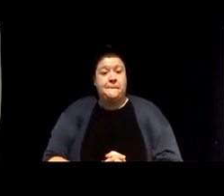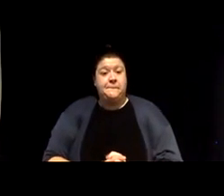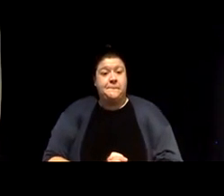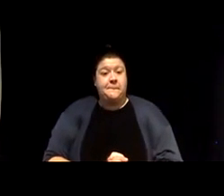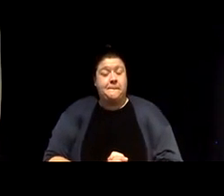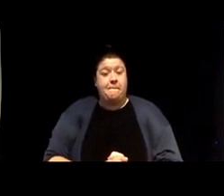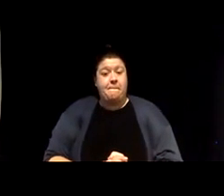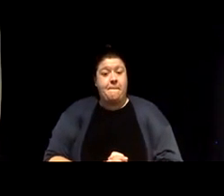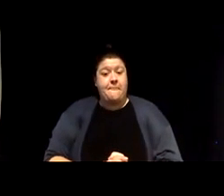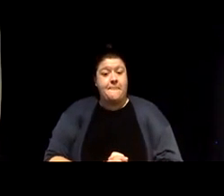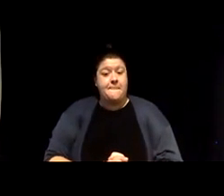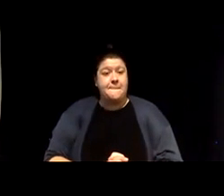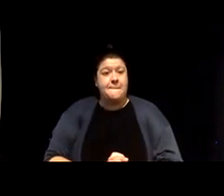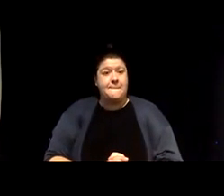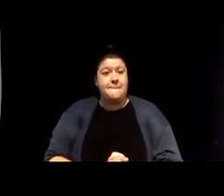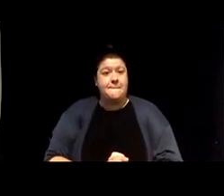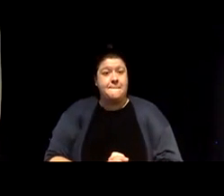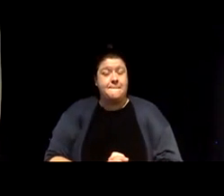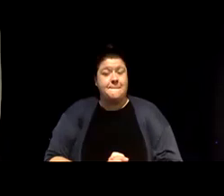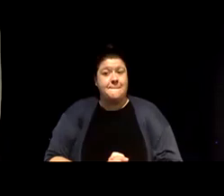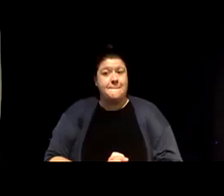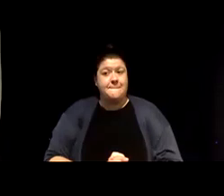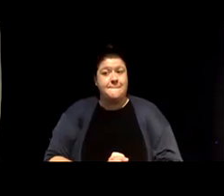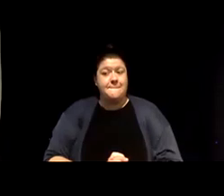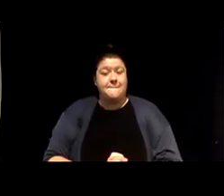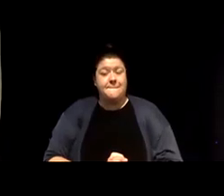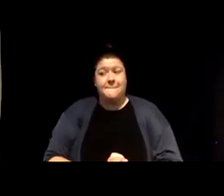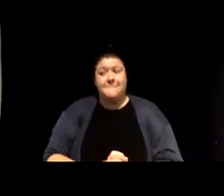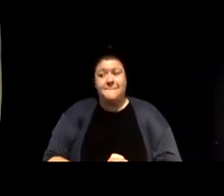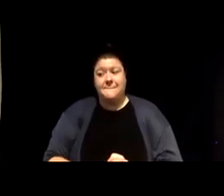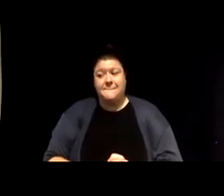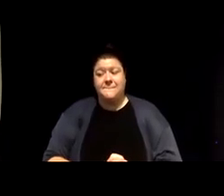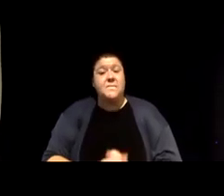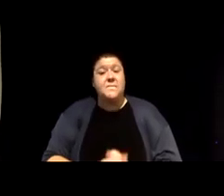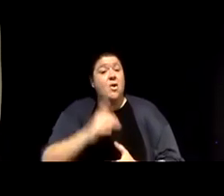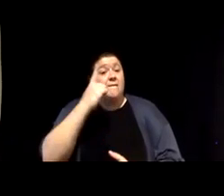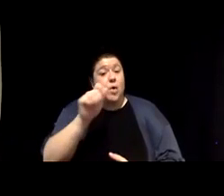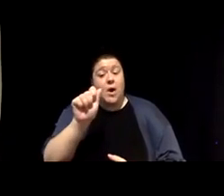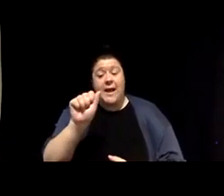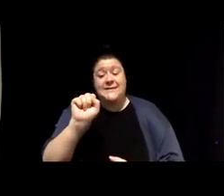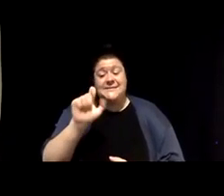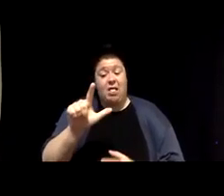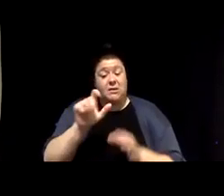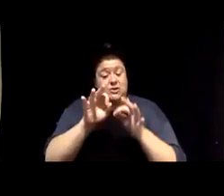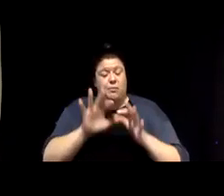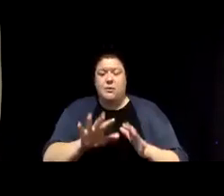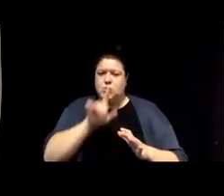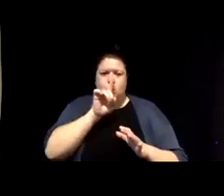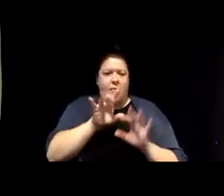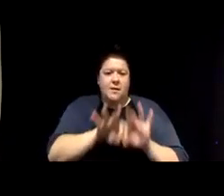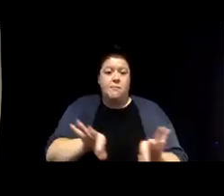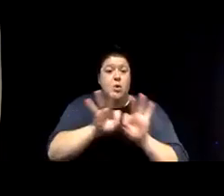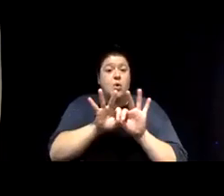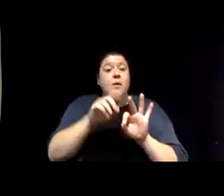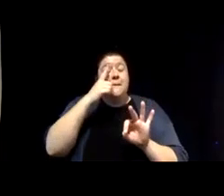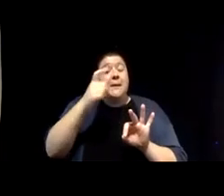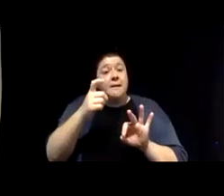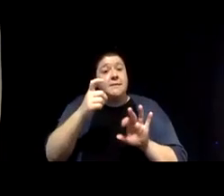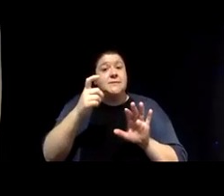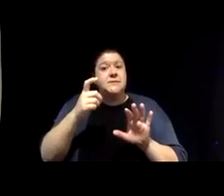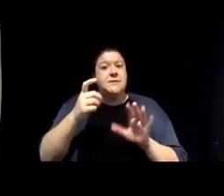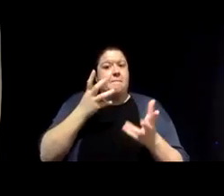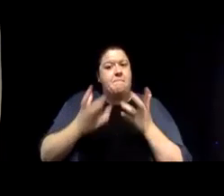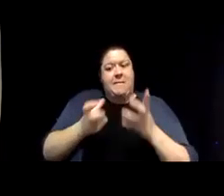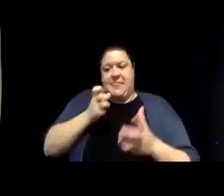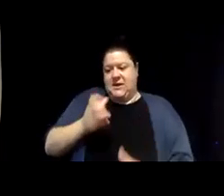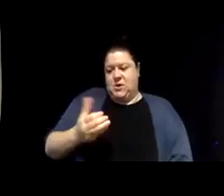Okay, and this is what I was saying. This is very important for the ASL interpreters, because the ASL interpreters may not